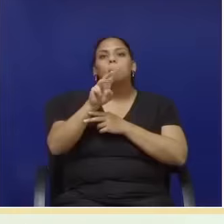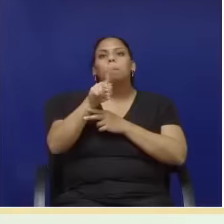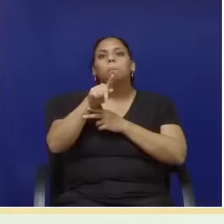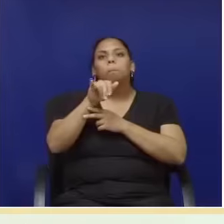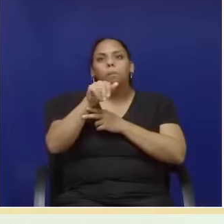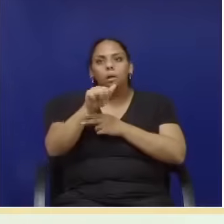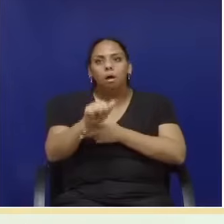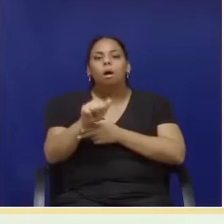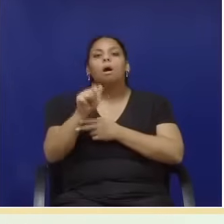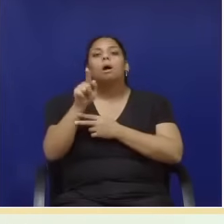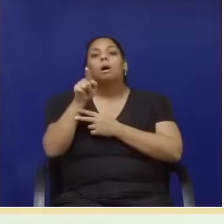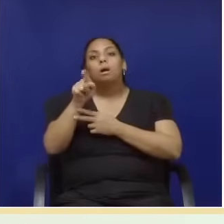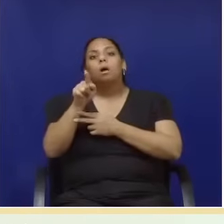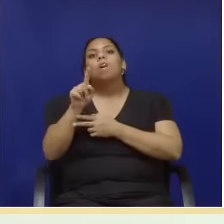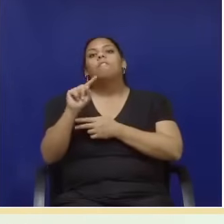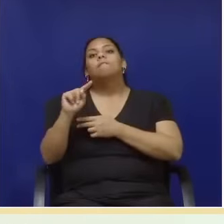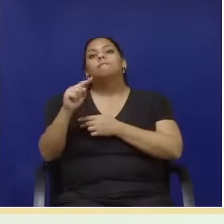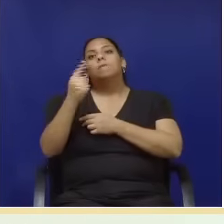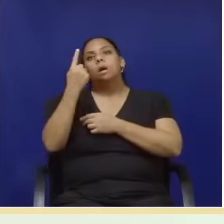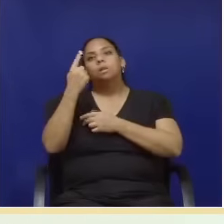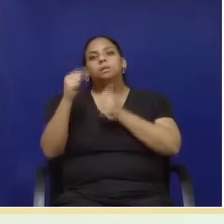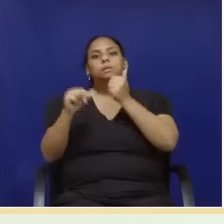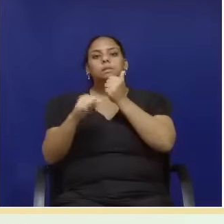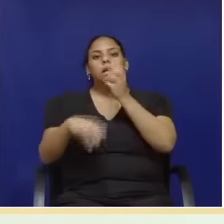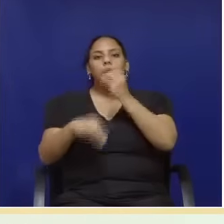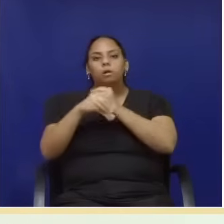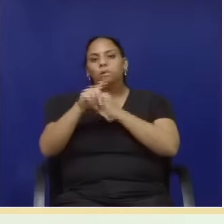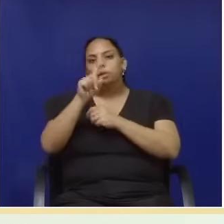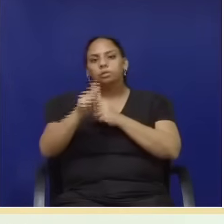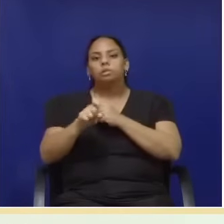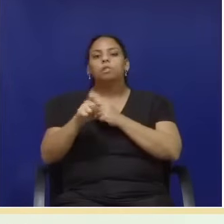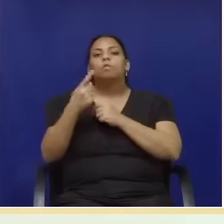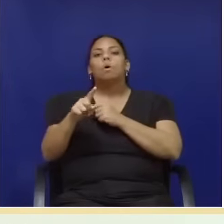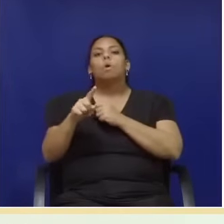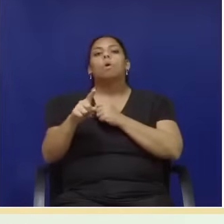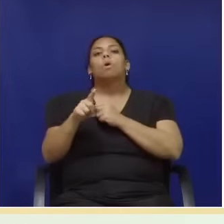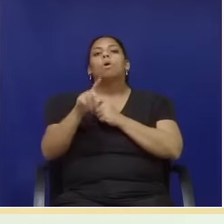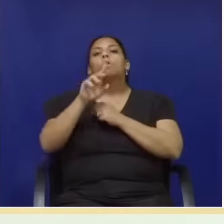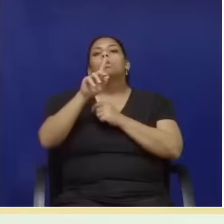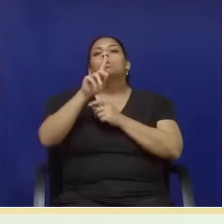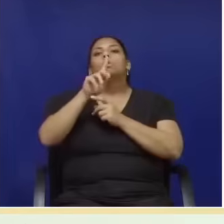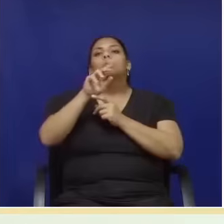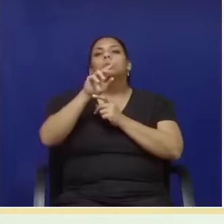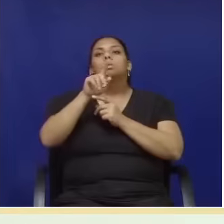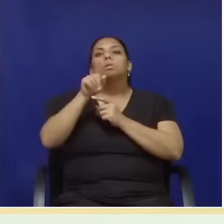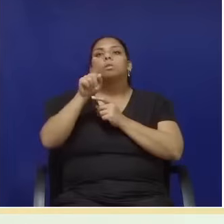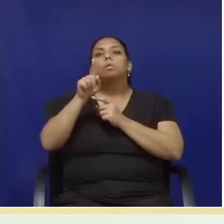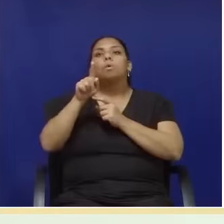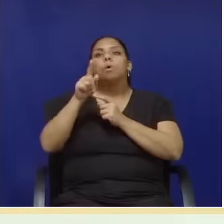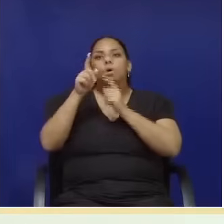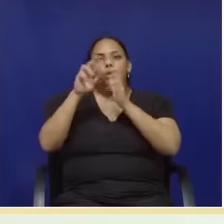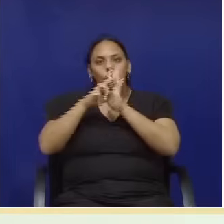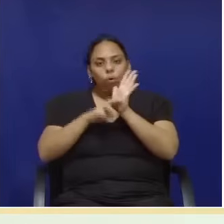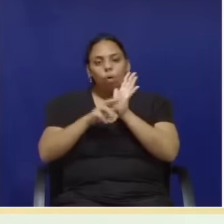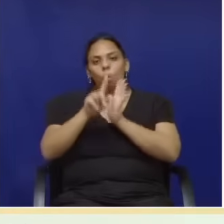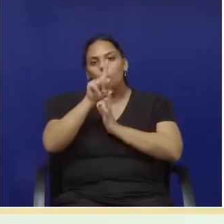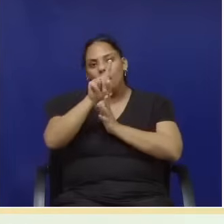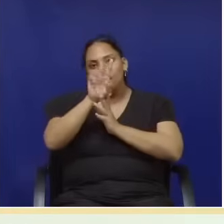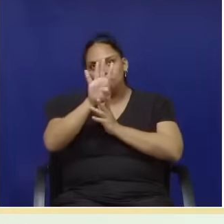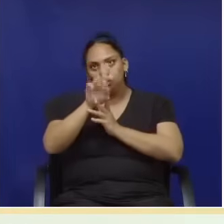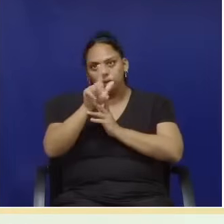first supplementary question on behalf of Honorable Chabane in accordance with Rule 137. Honorable Modise